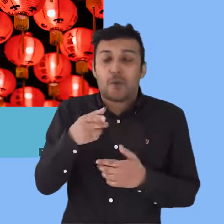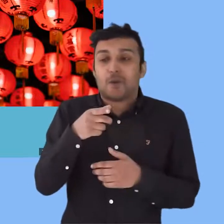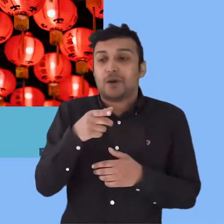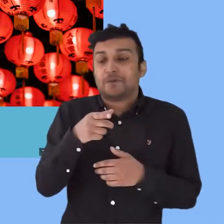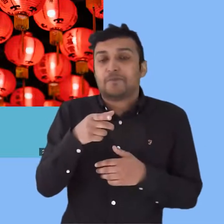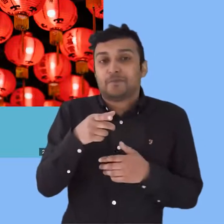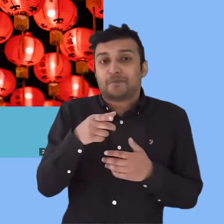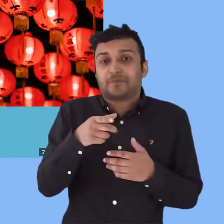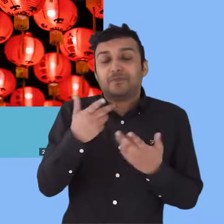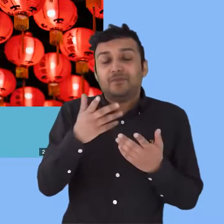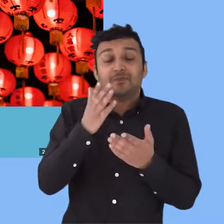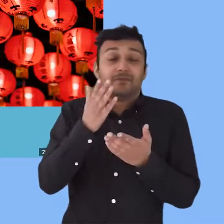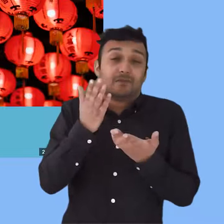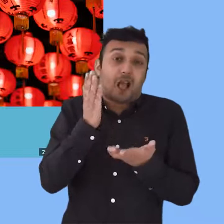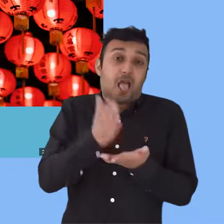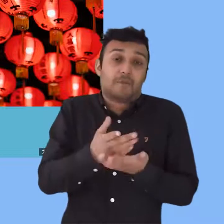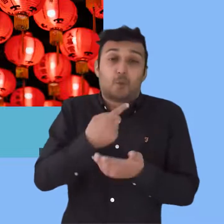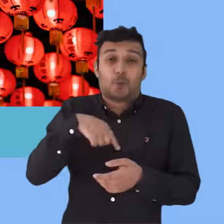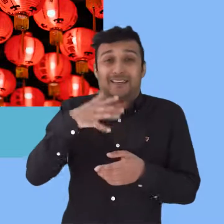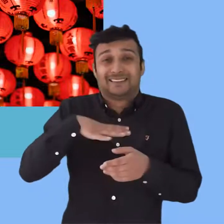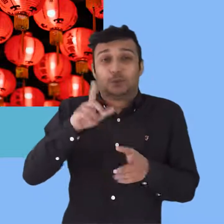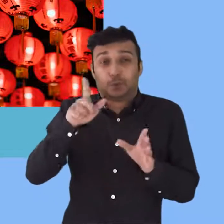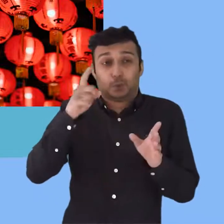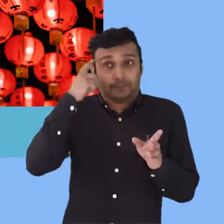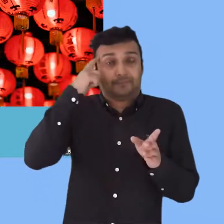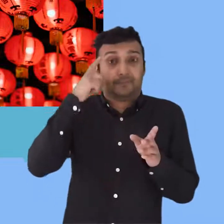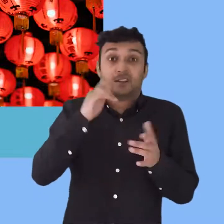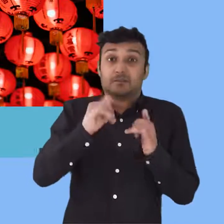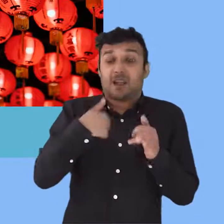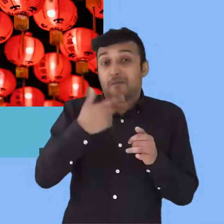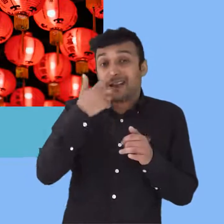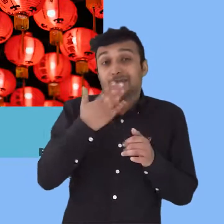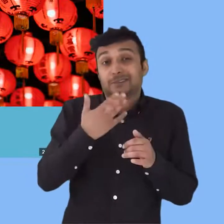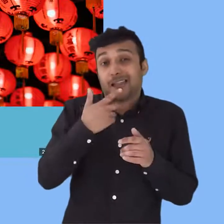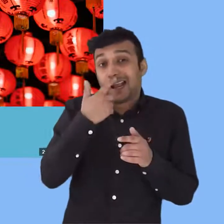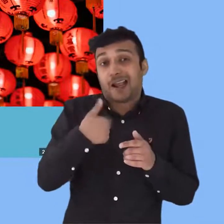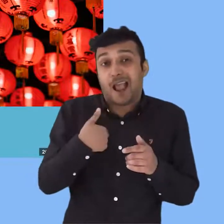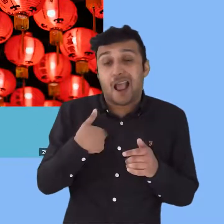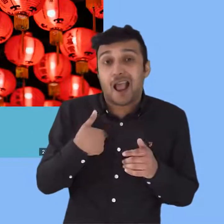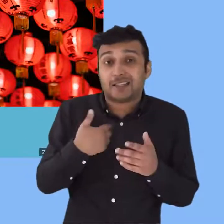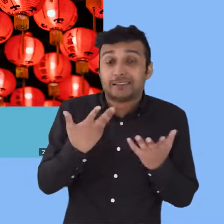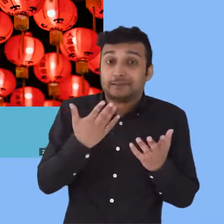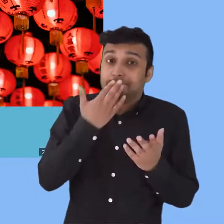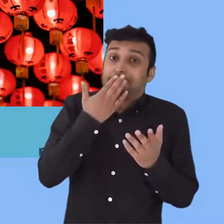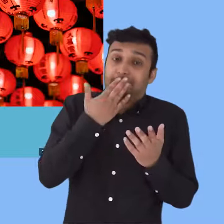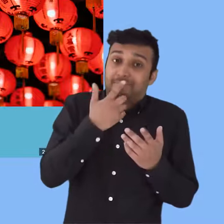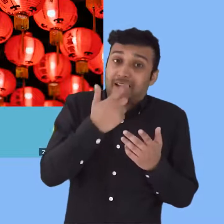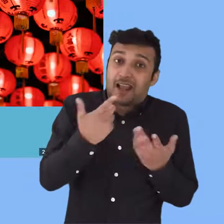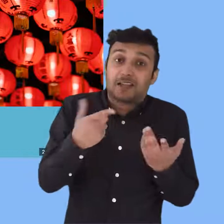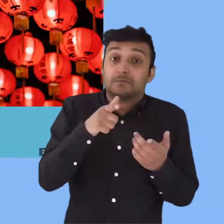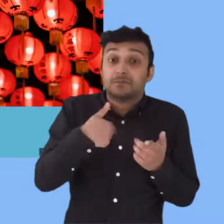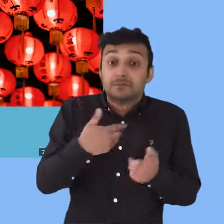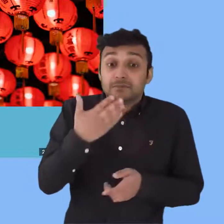But actually we need to recognize that we can sometimes get it wrong, and sometimes getting it